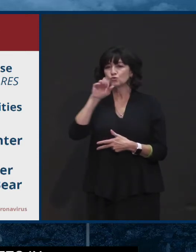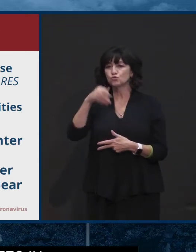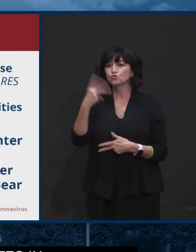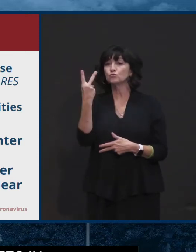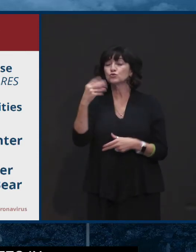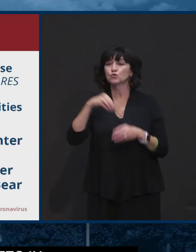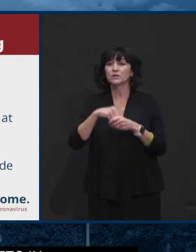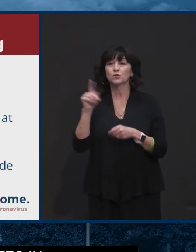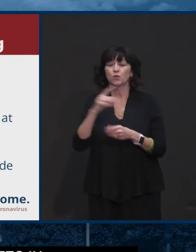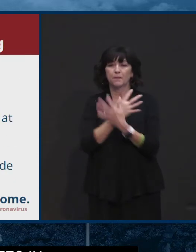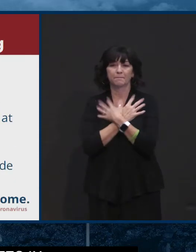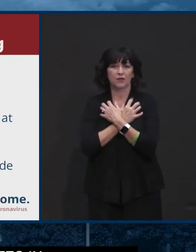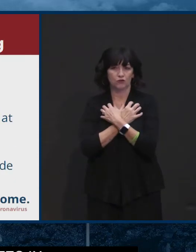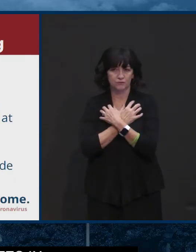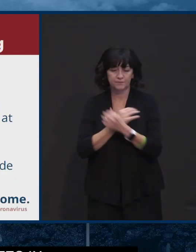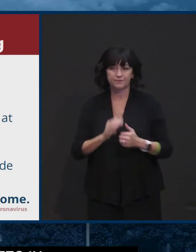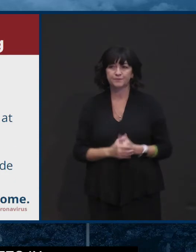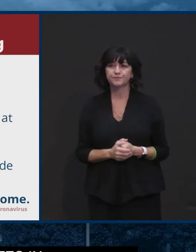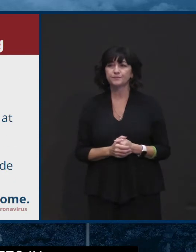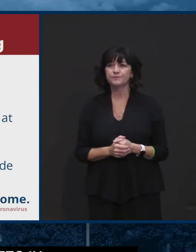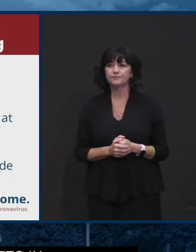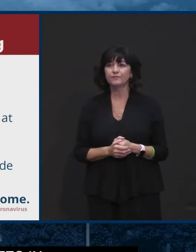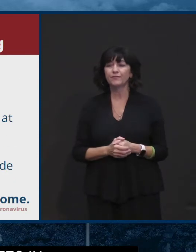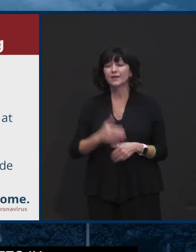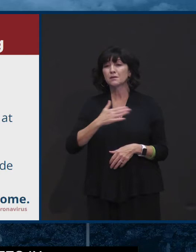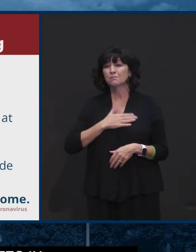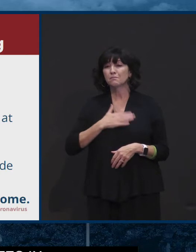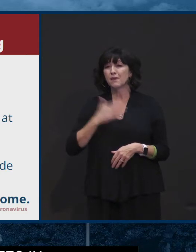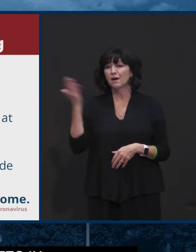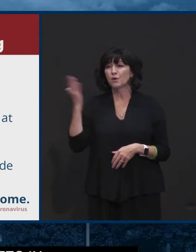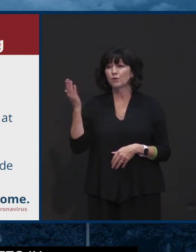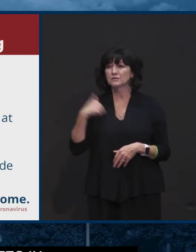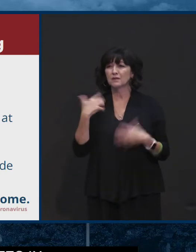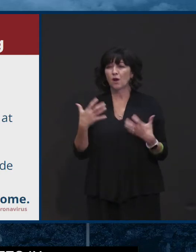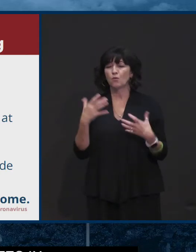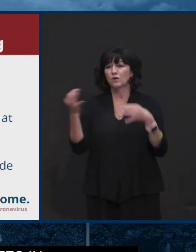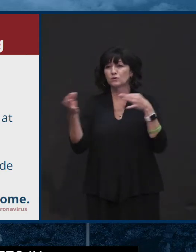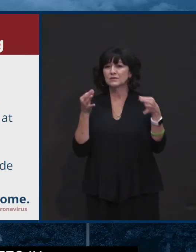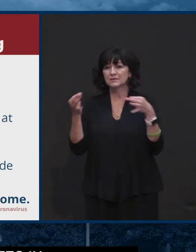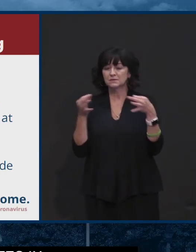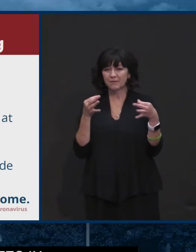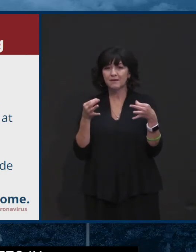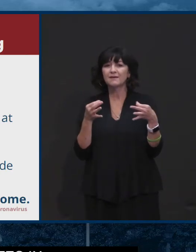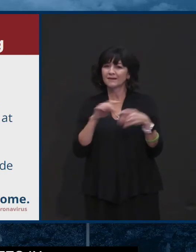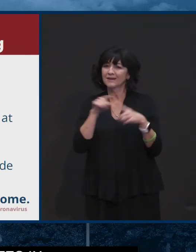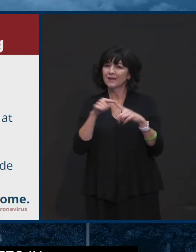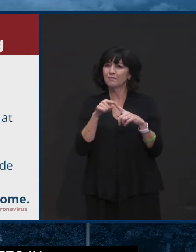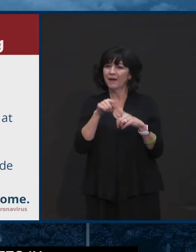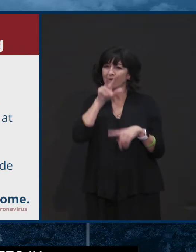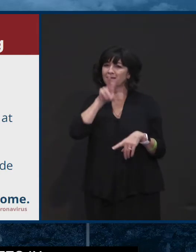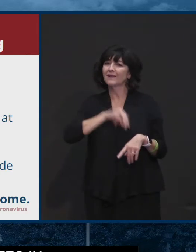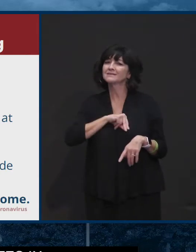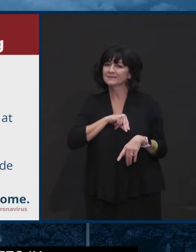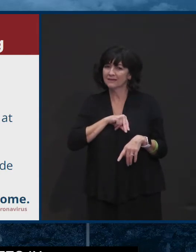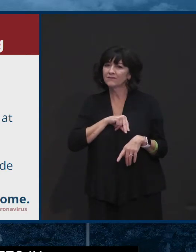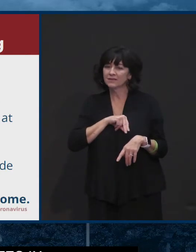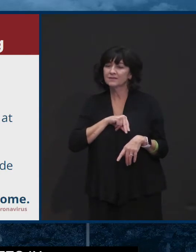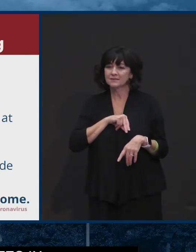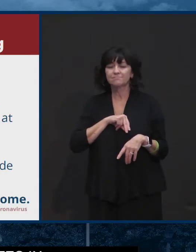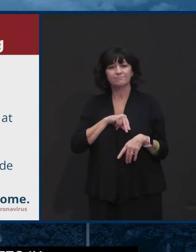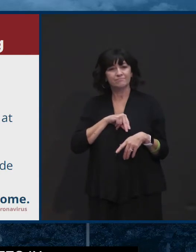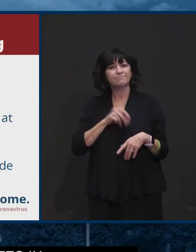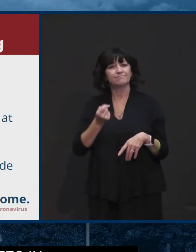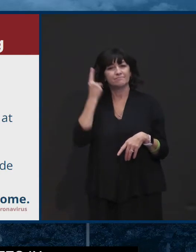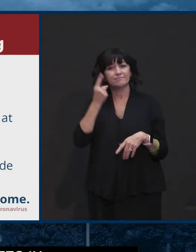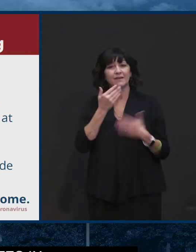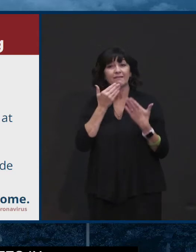then last part of my presentation, we know, and as the governor alluded to, going into the fall, we're not necessarily in the